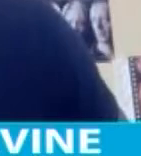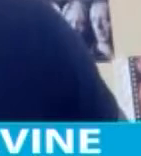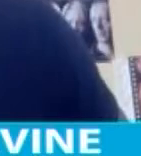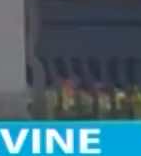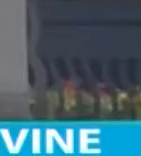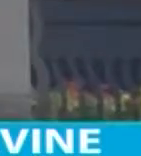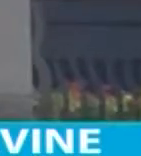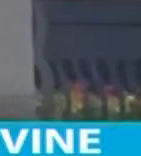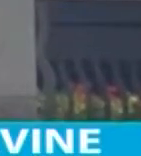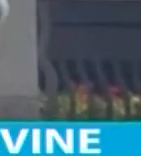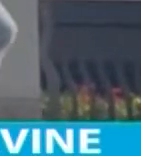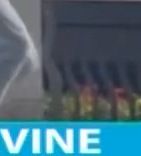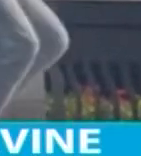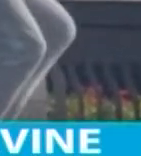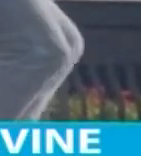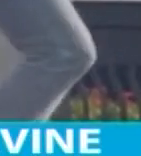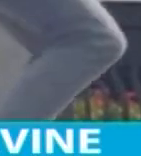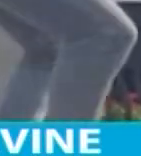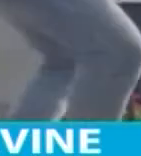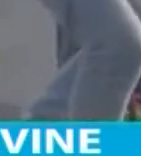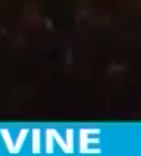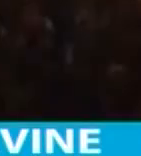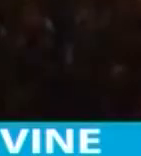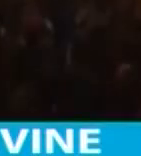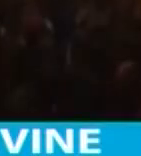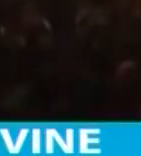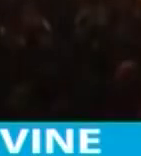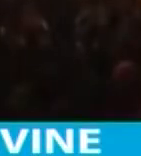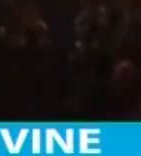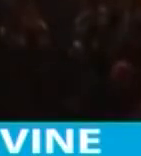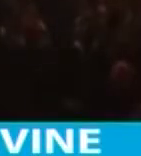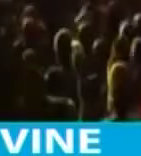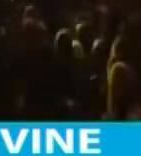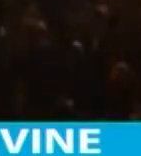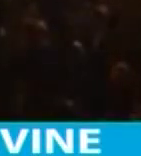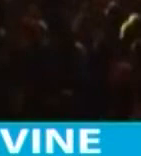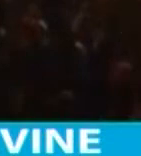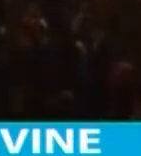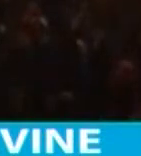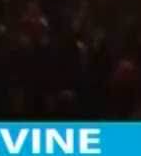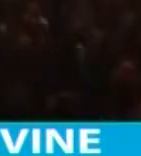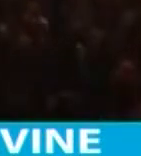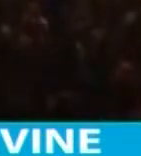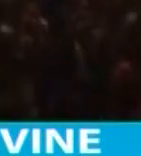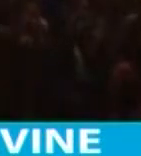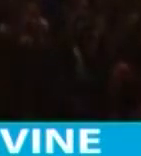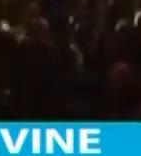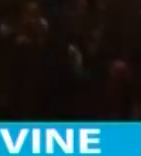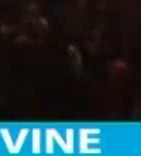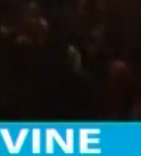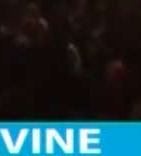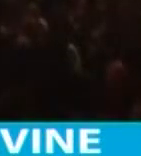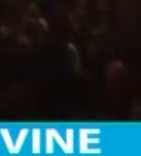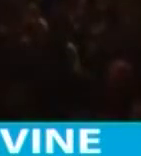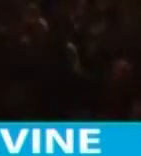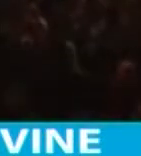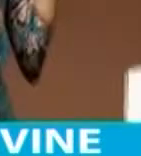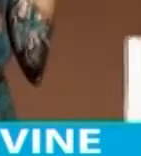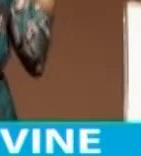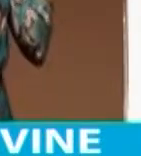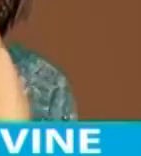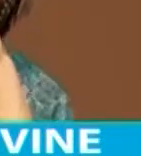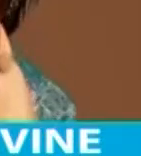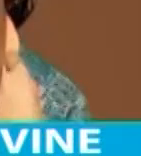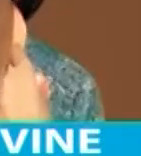their own things. You better go with the flow. Imani, alifanya vituko. You know, when she went on stage, she had this